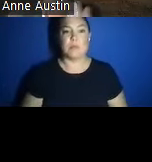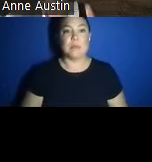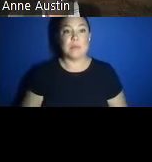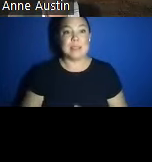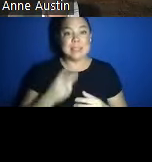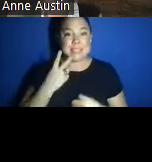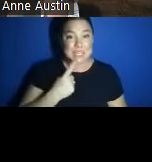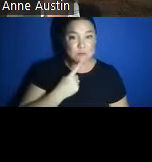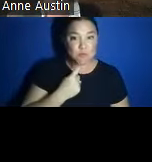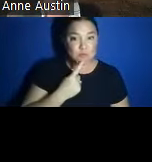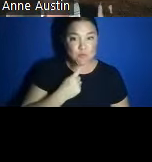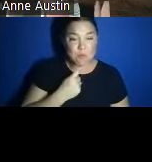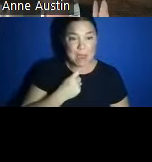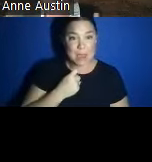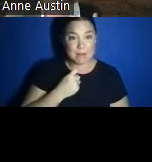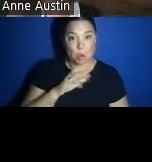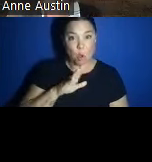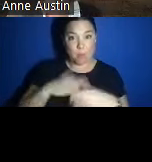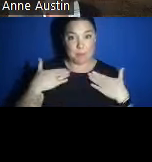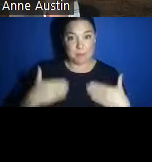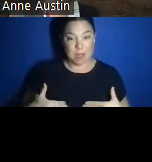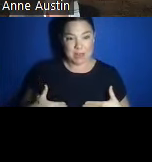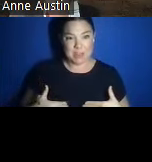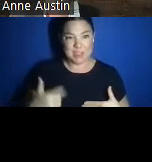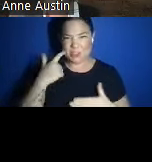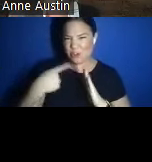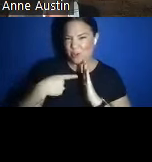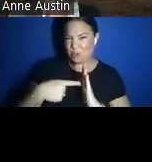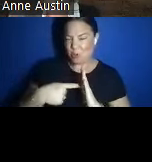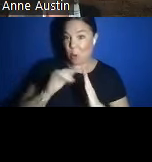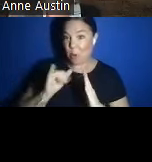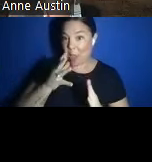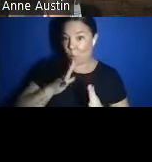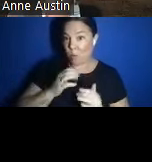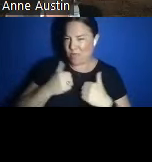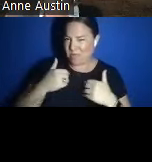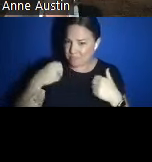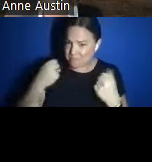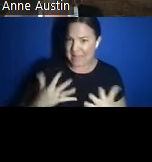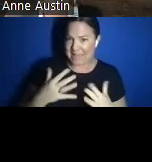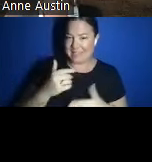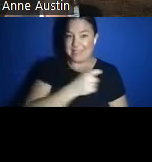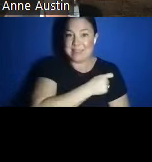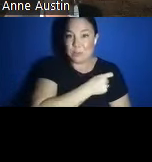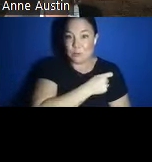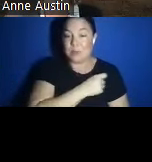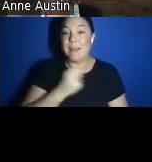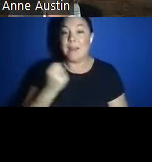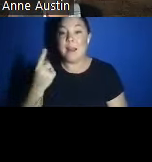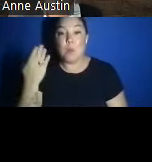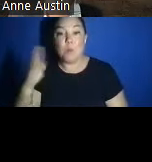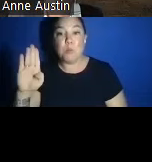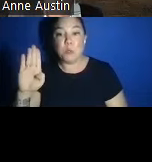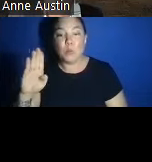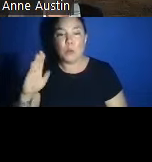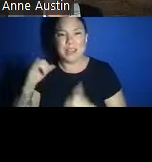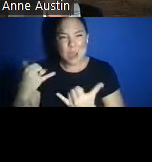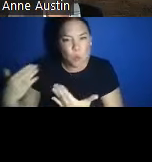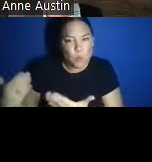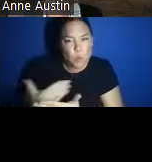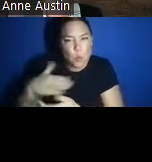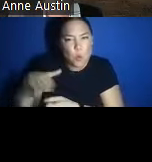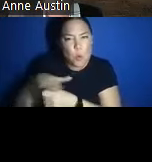the areas that we just saw of that first heavily tattooed woman. But in blue are all of the new areas where we've